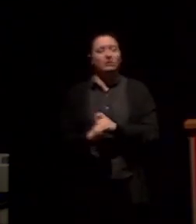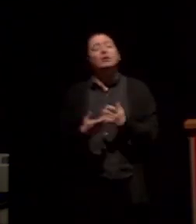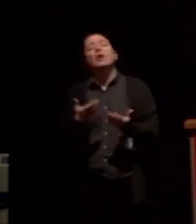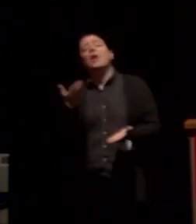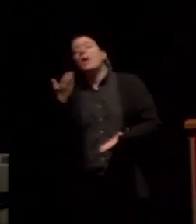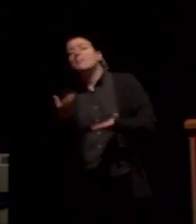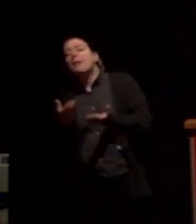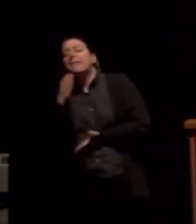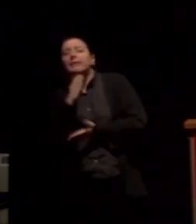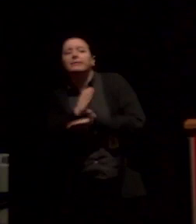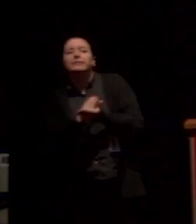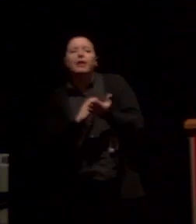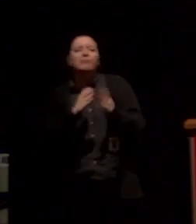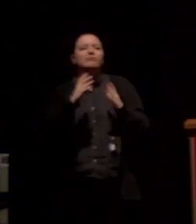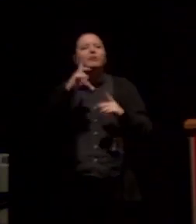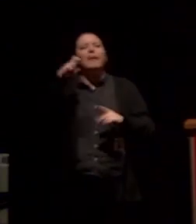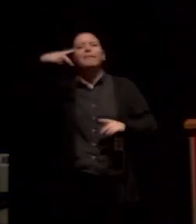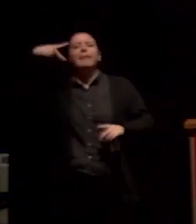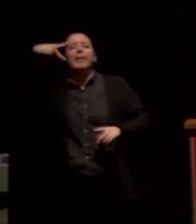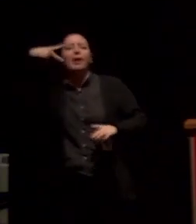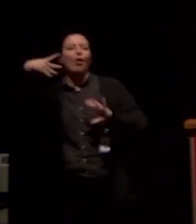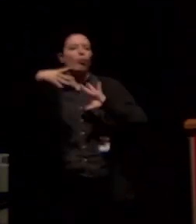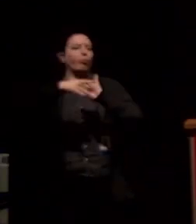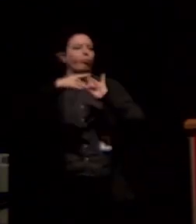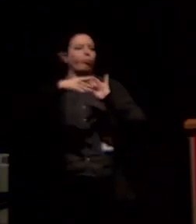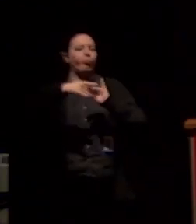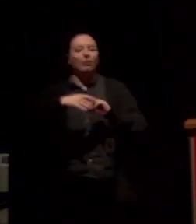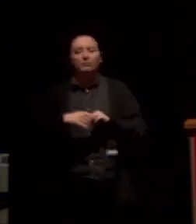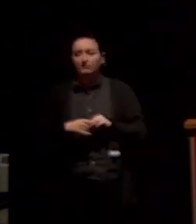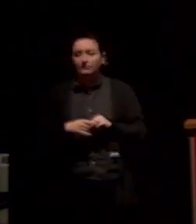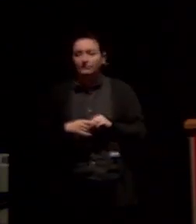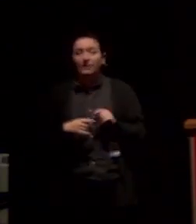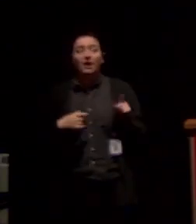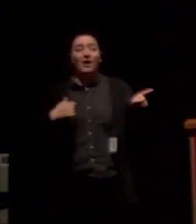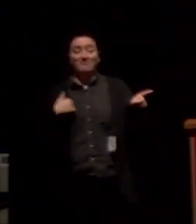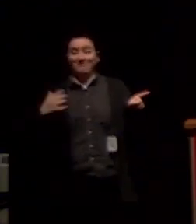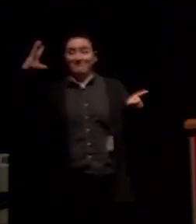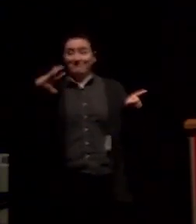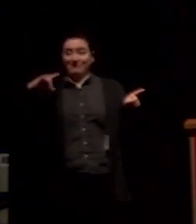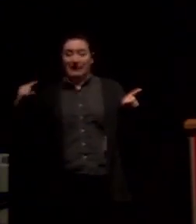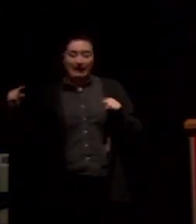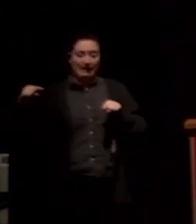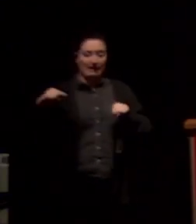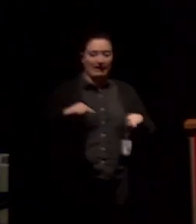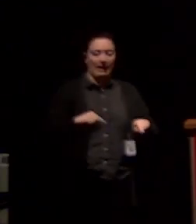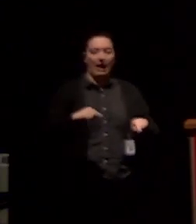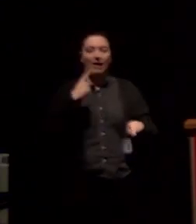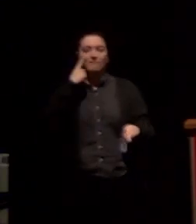rhetoric. You know, when I was here and doing my PhD at the U,